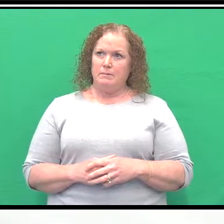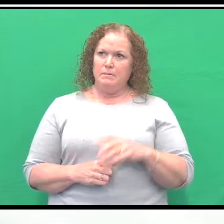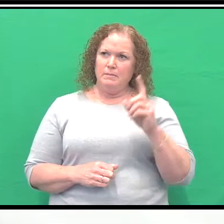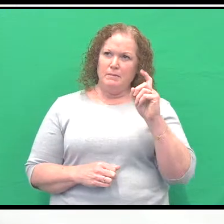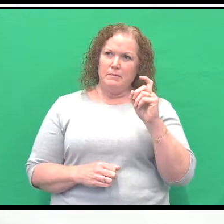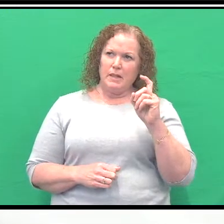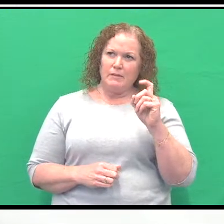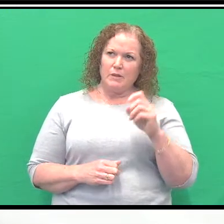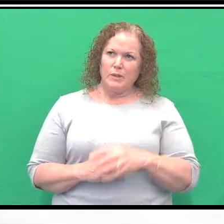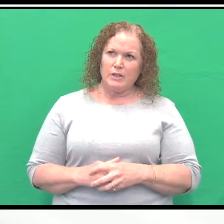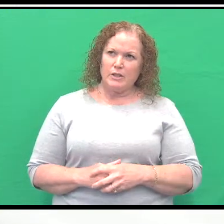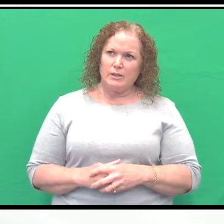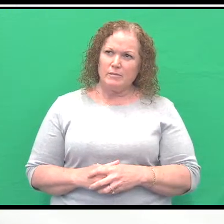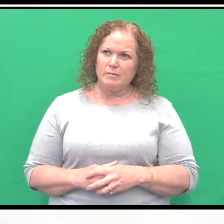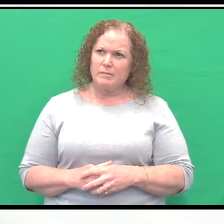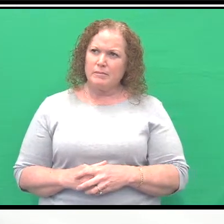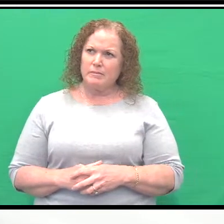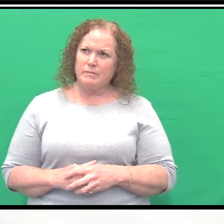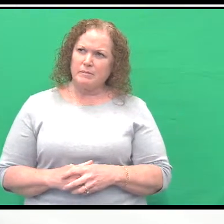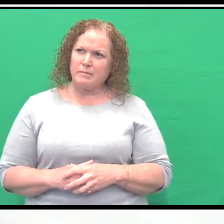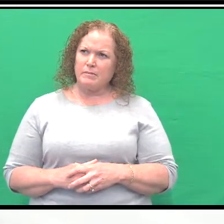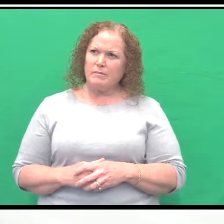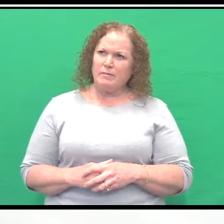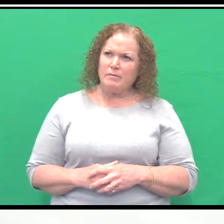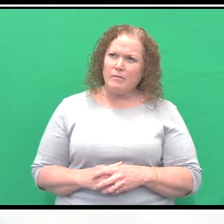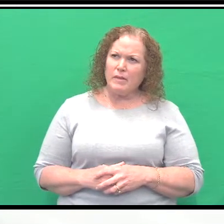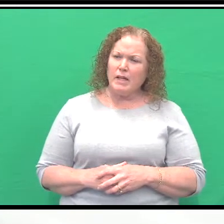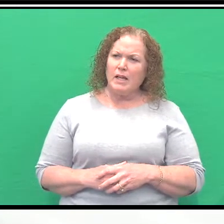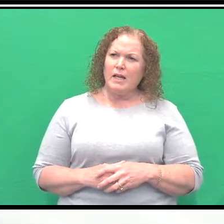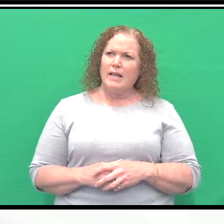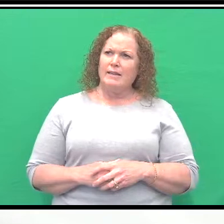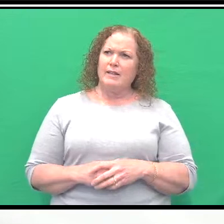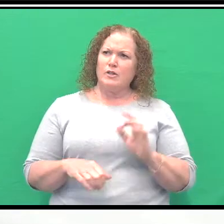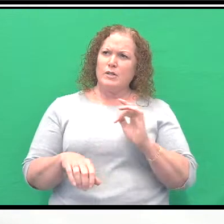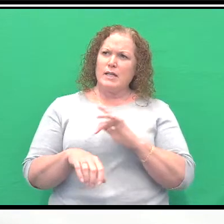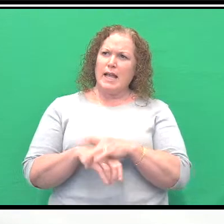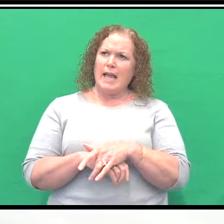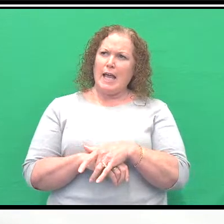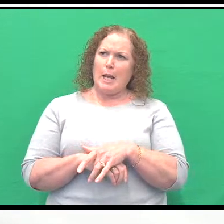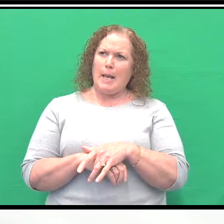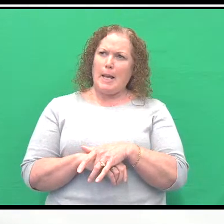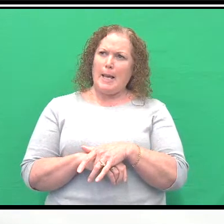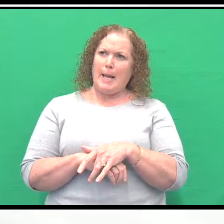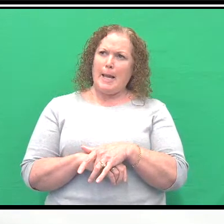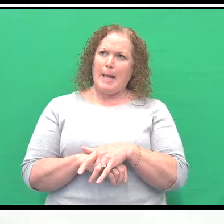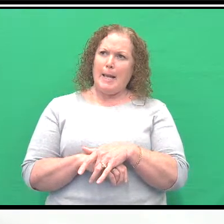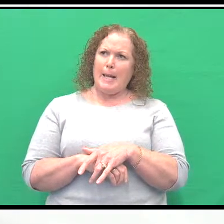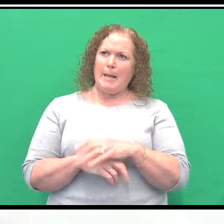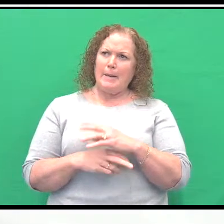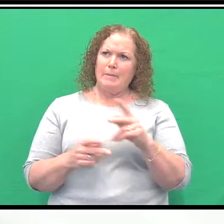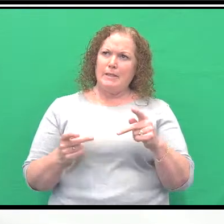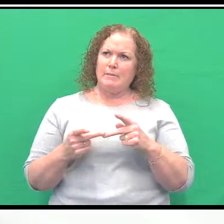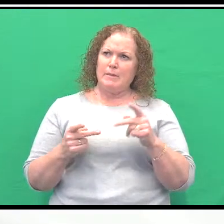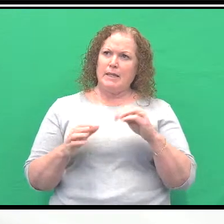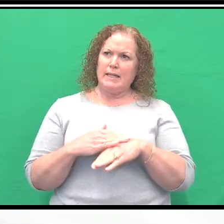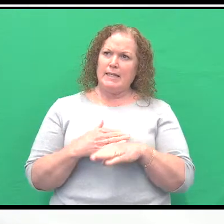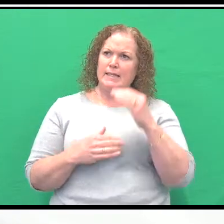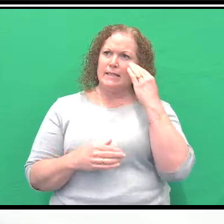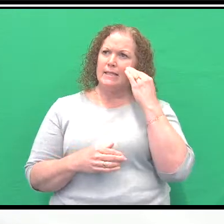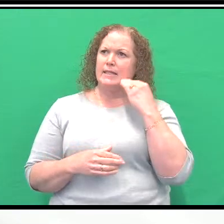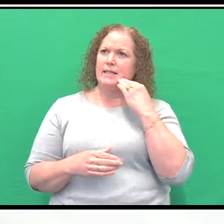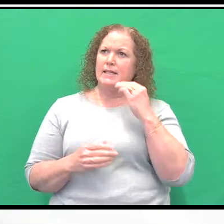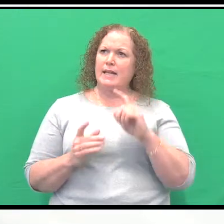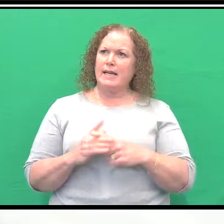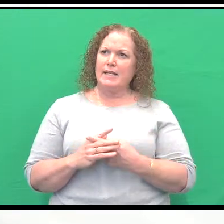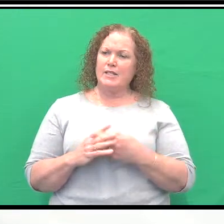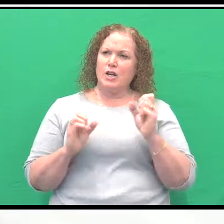a few empty spots in our Head Start. Is there something that can be done, or I'm sure